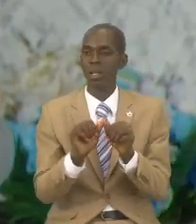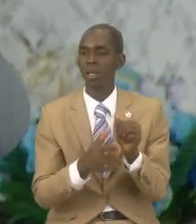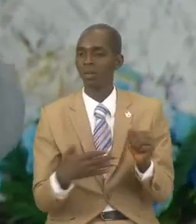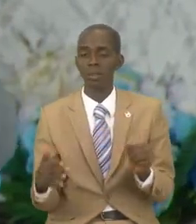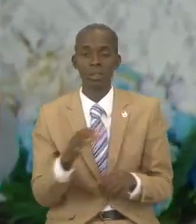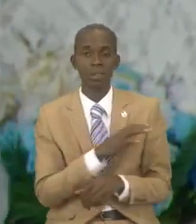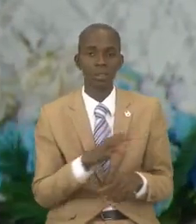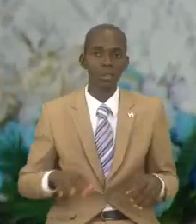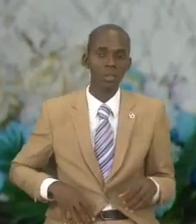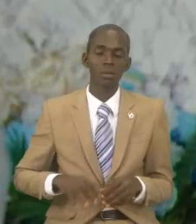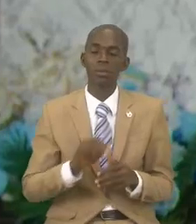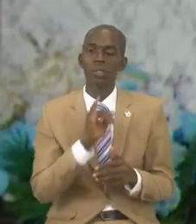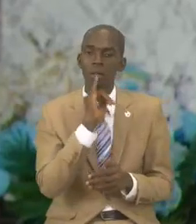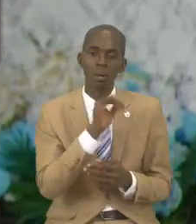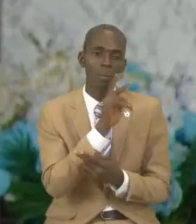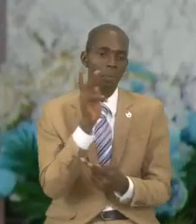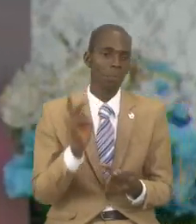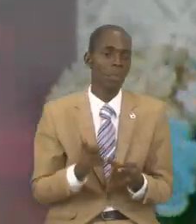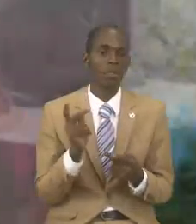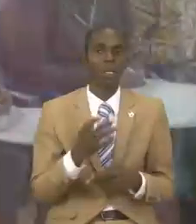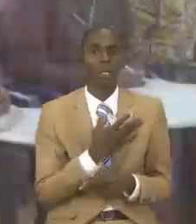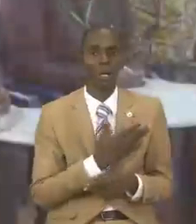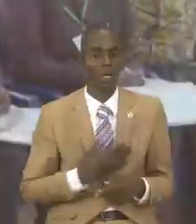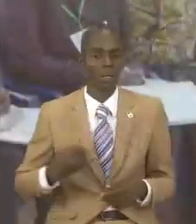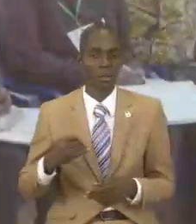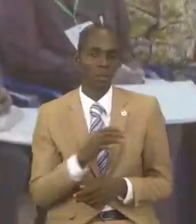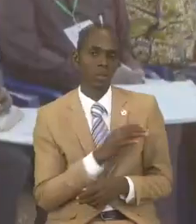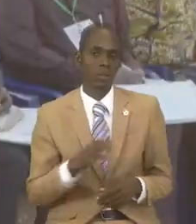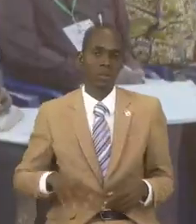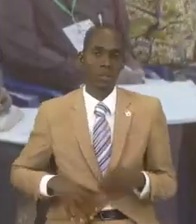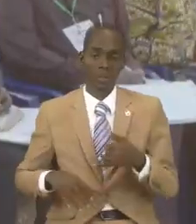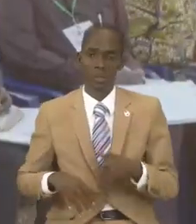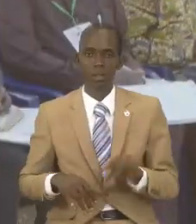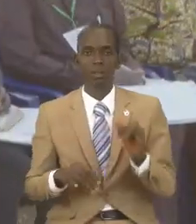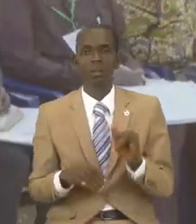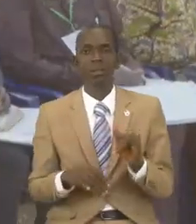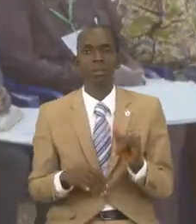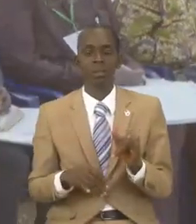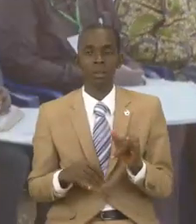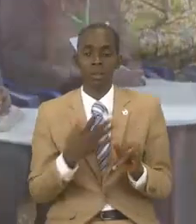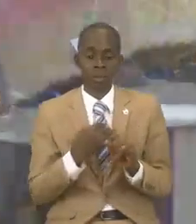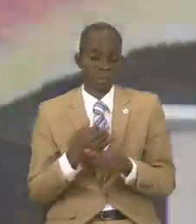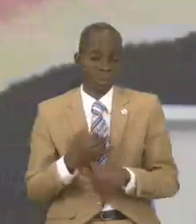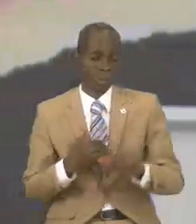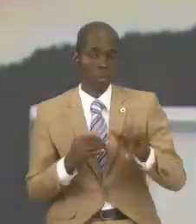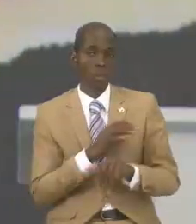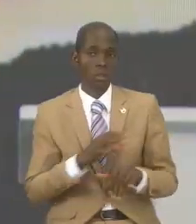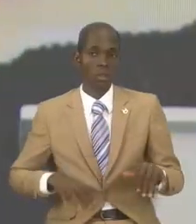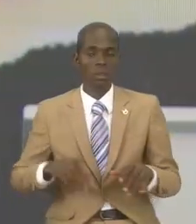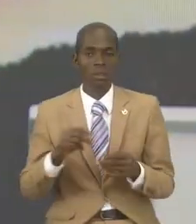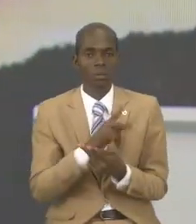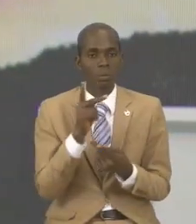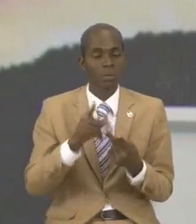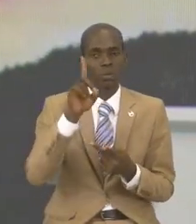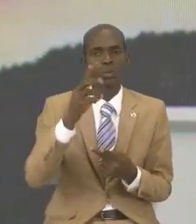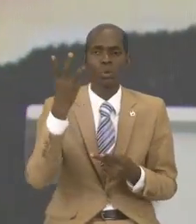Christ perfect. And yet the perfect one was crucified.